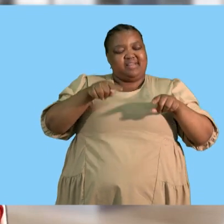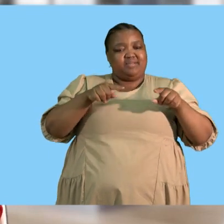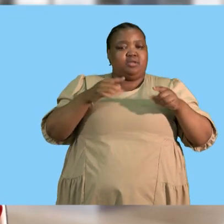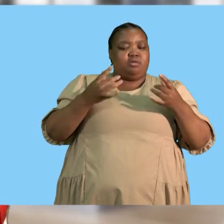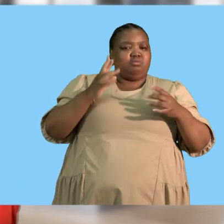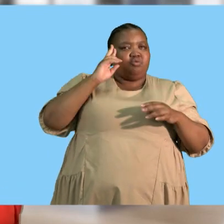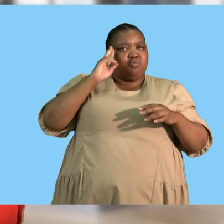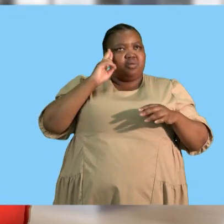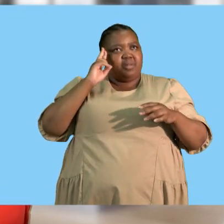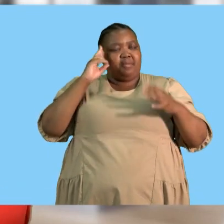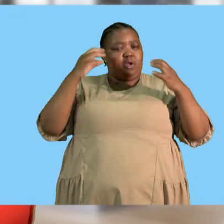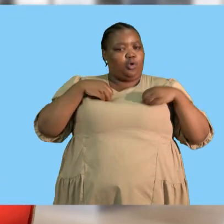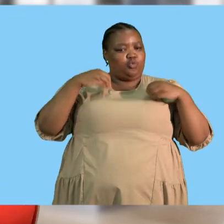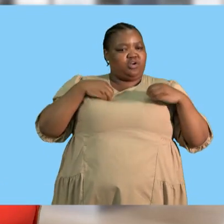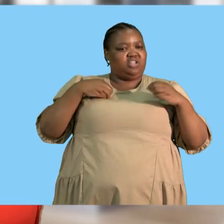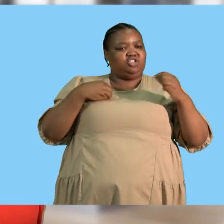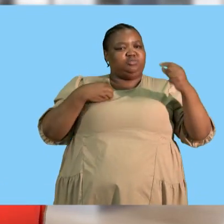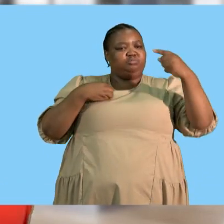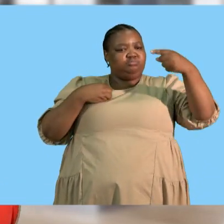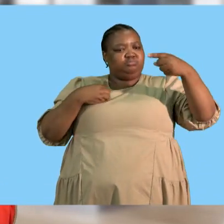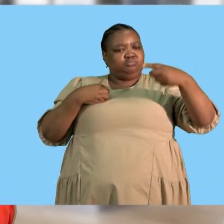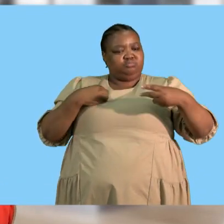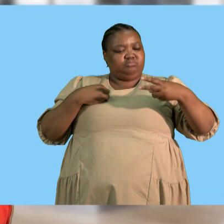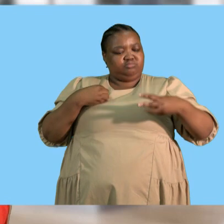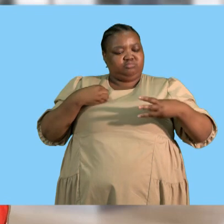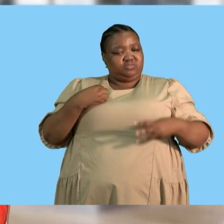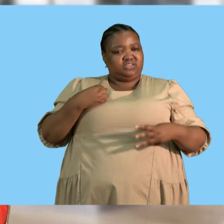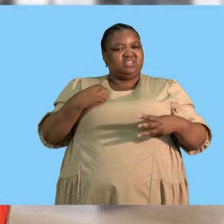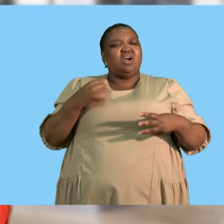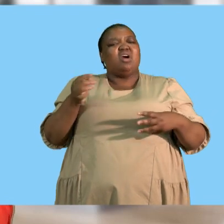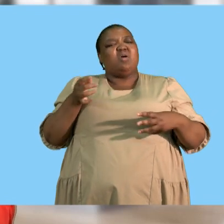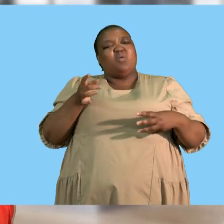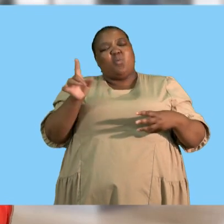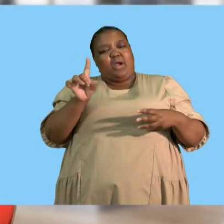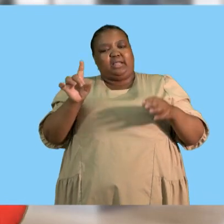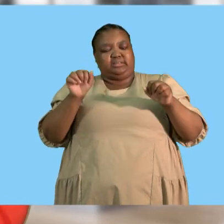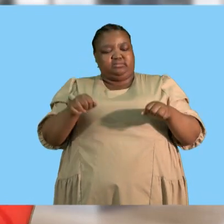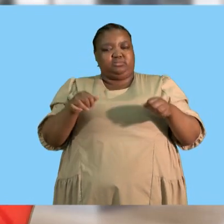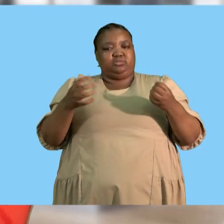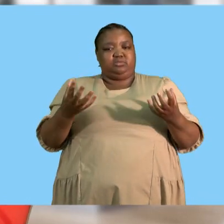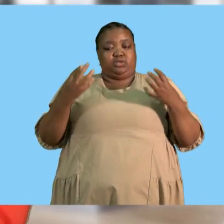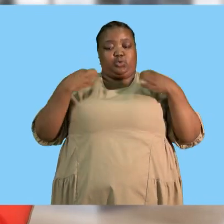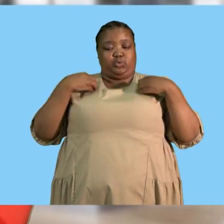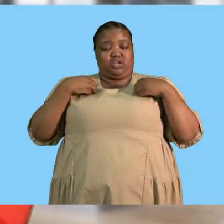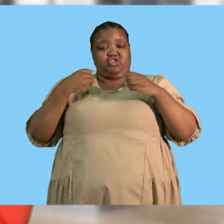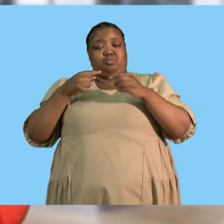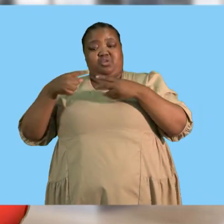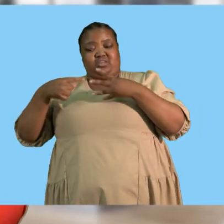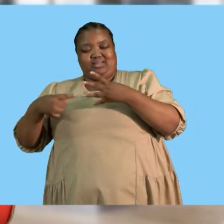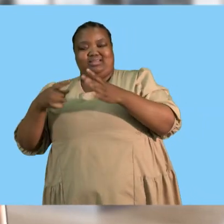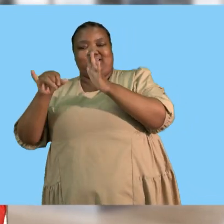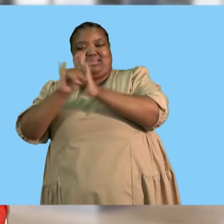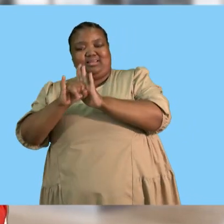remind yourself what each form of ownership is about. That will make it easier for you to identify